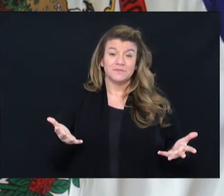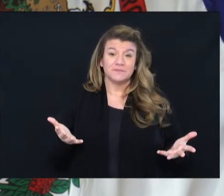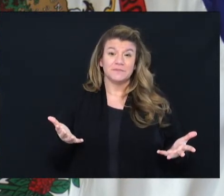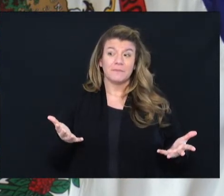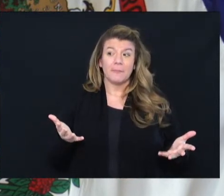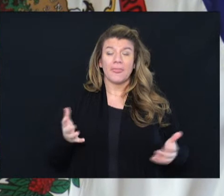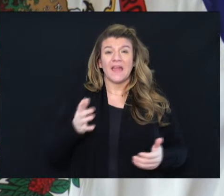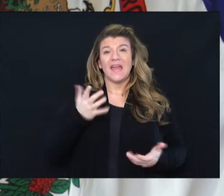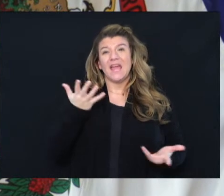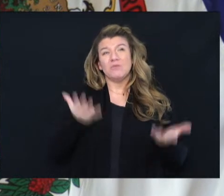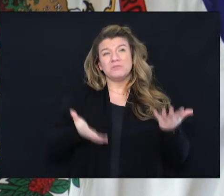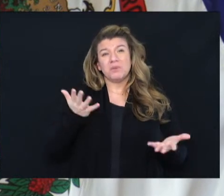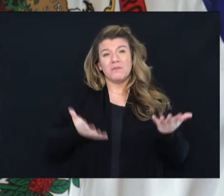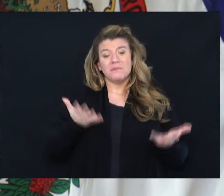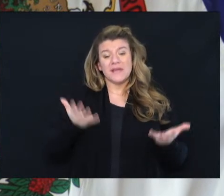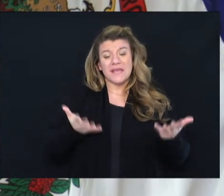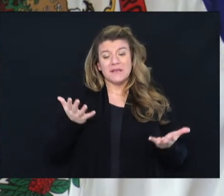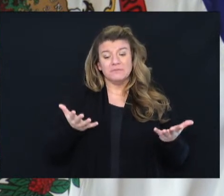It was probably,